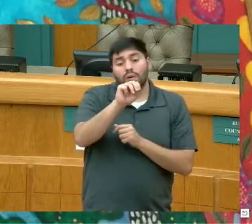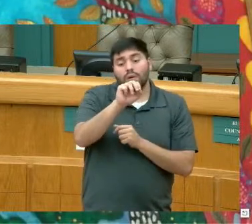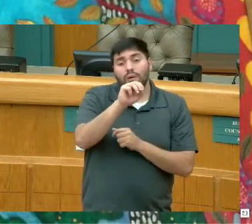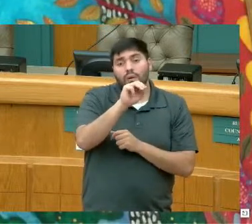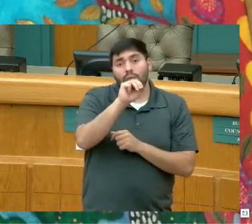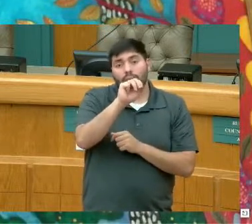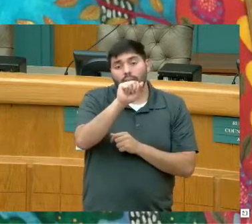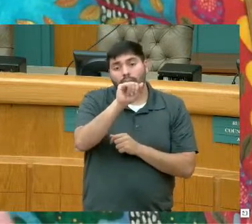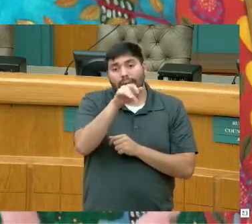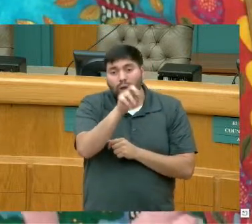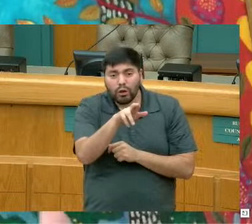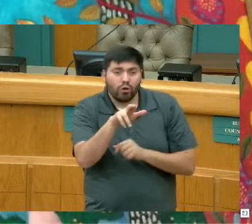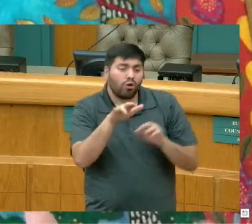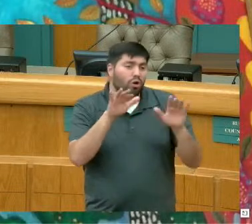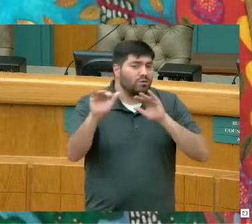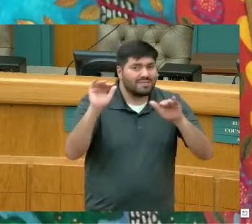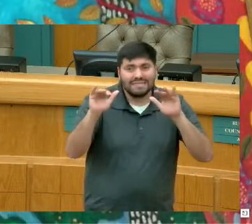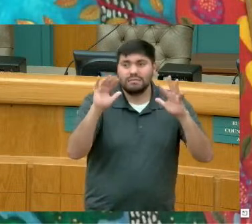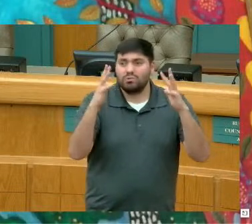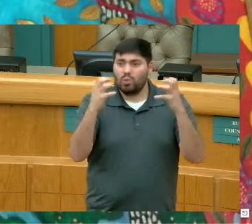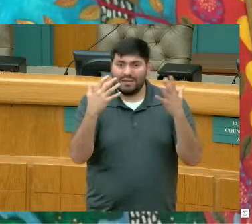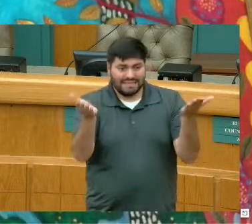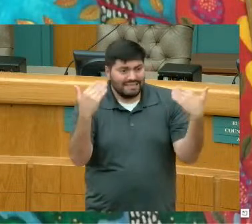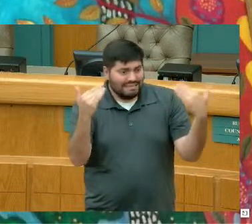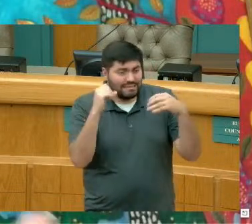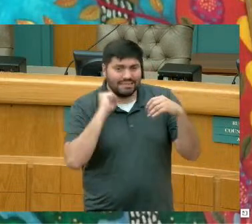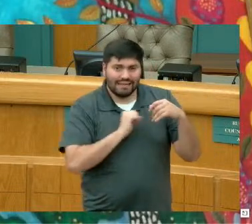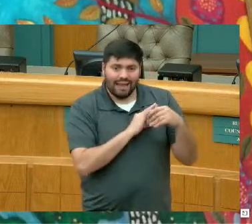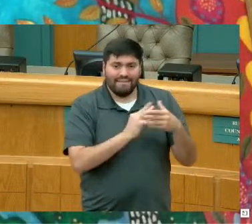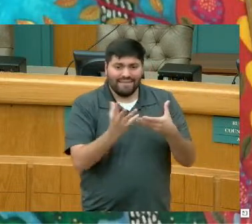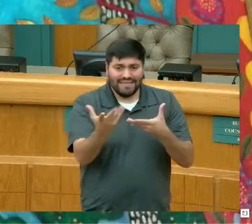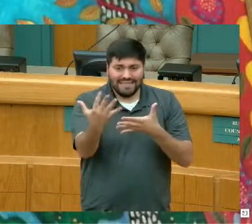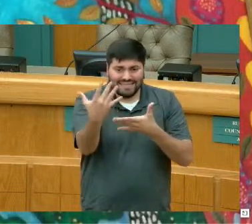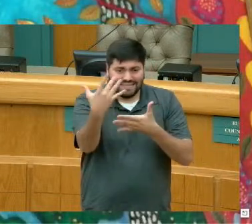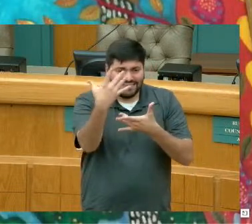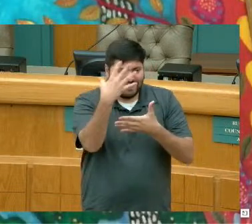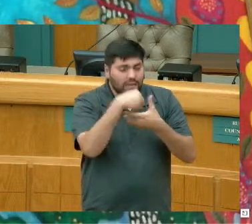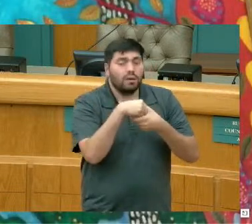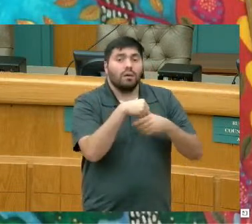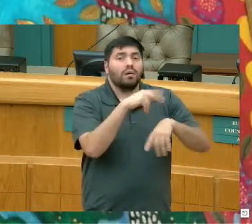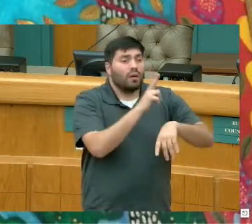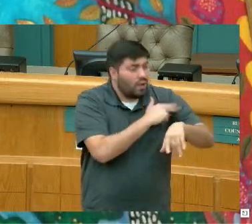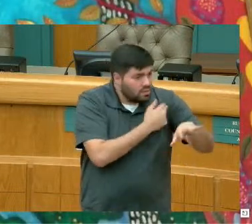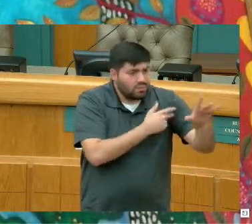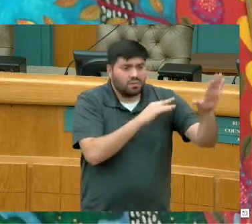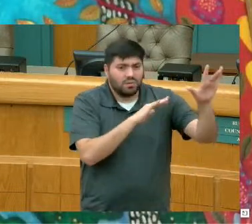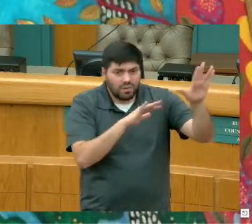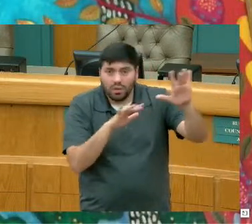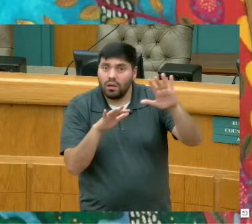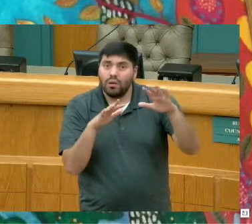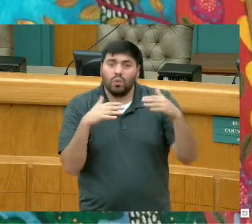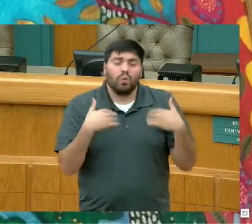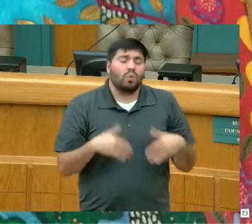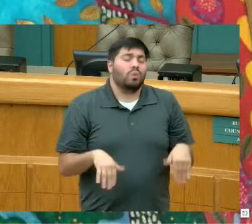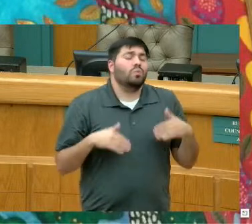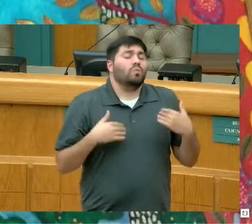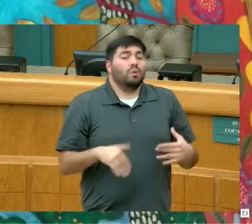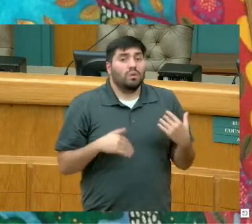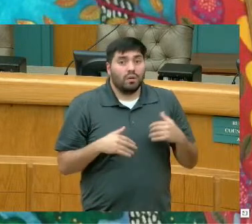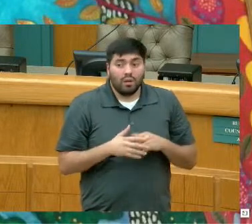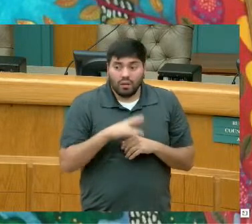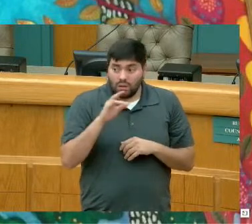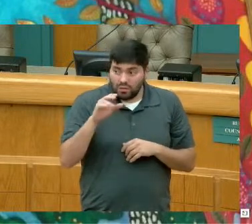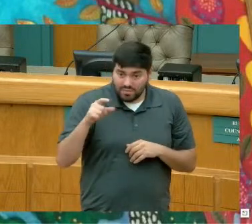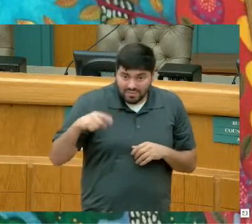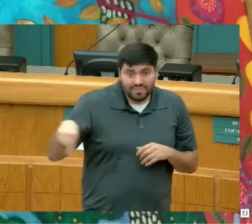demanded, pleaded, begged to make sure we got all the staff that we needed to come into our hospitals because it was that bad. Because without